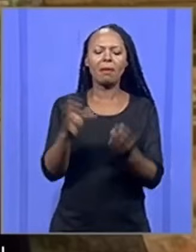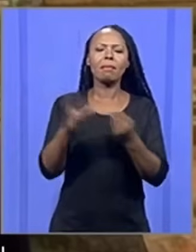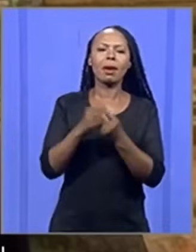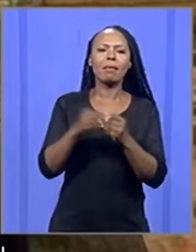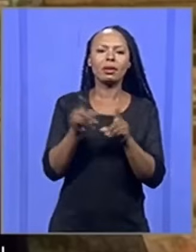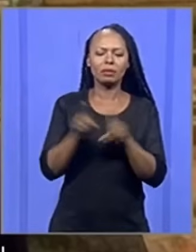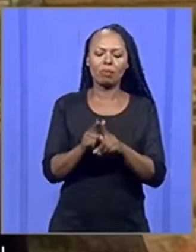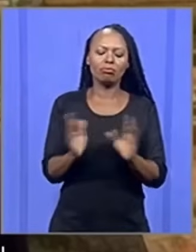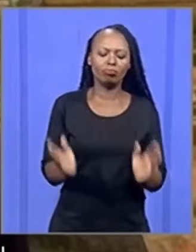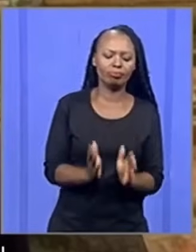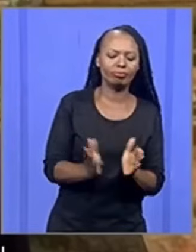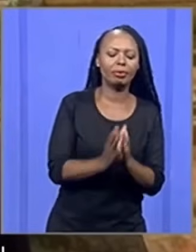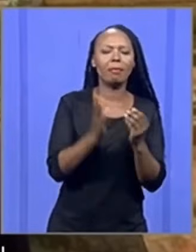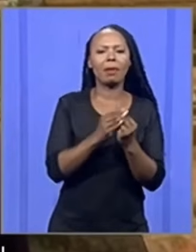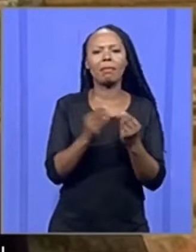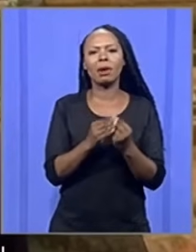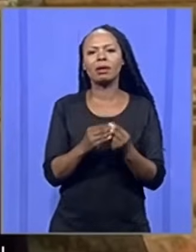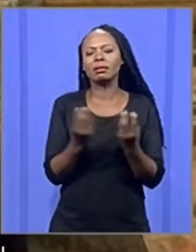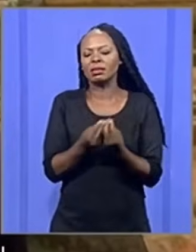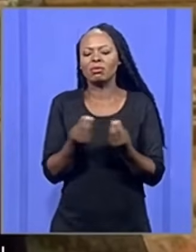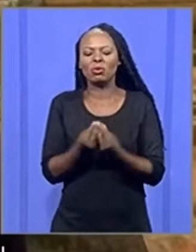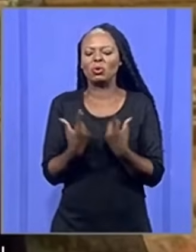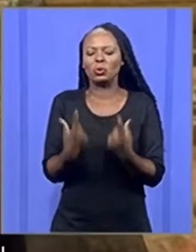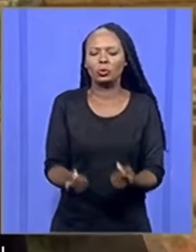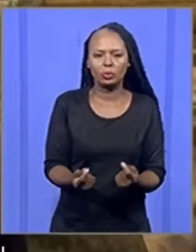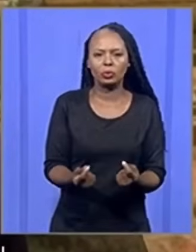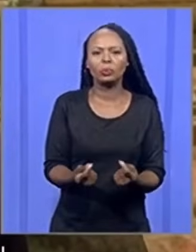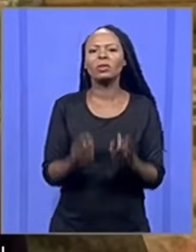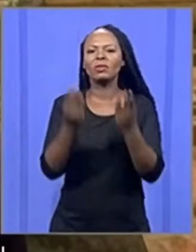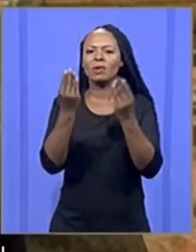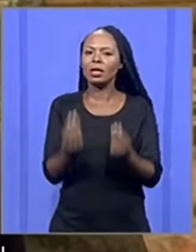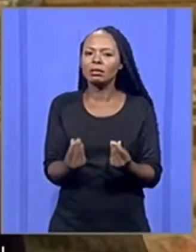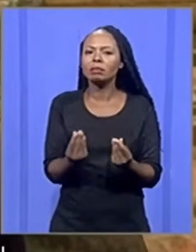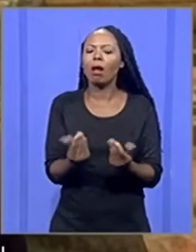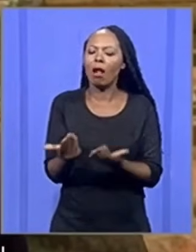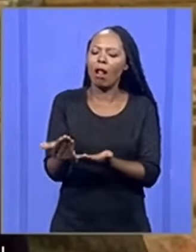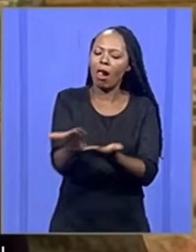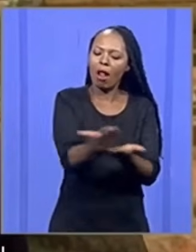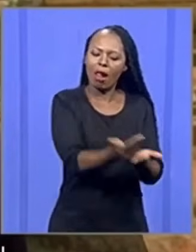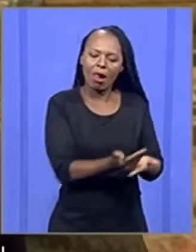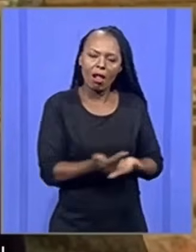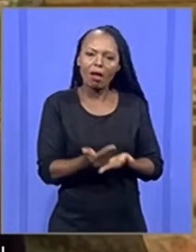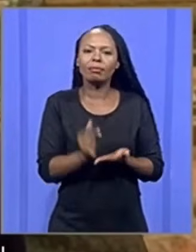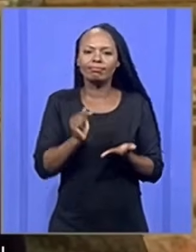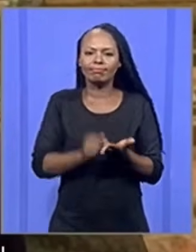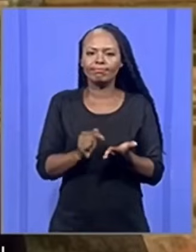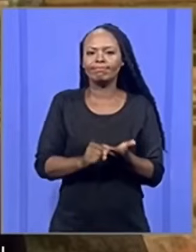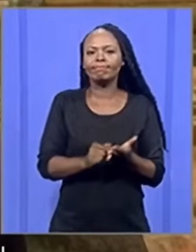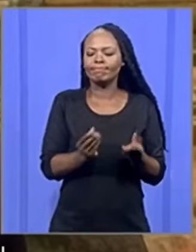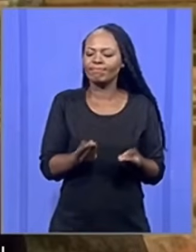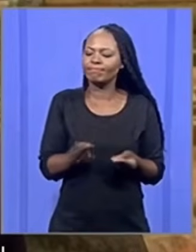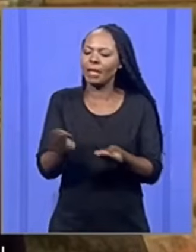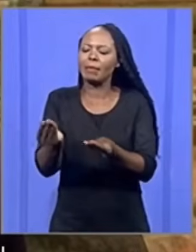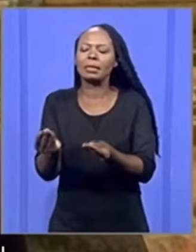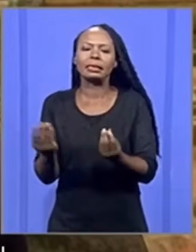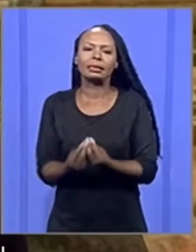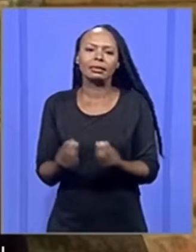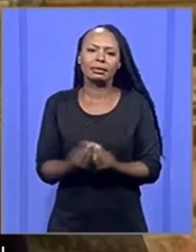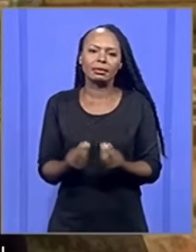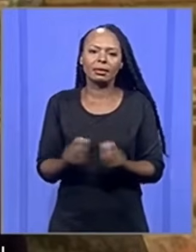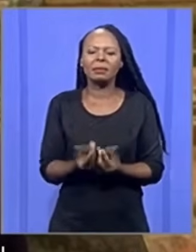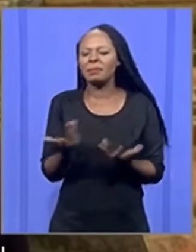our members to contribute financially as well as giving whatever they have in terms